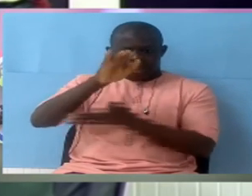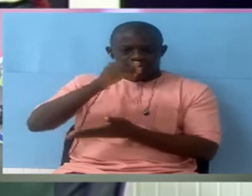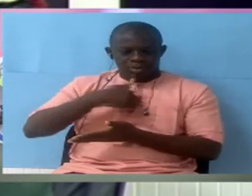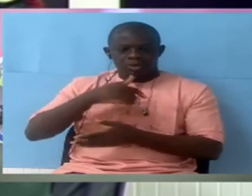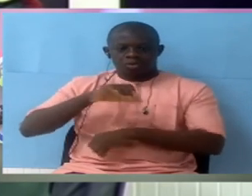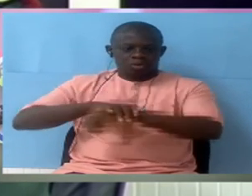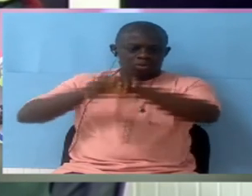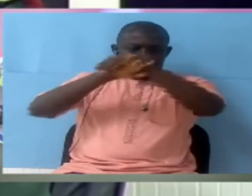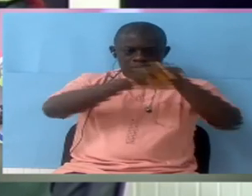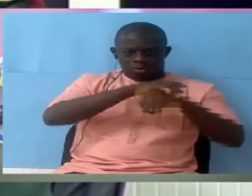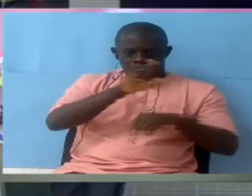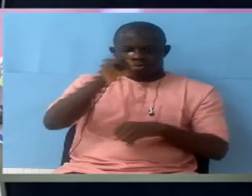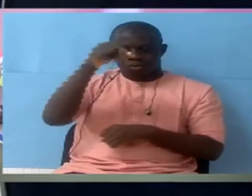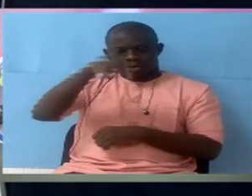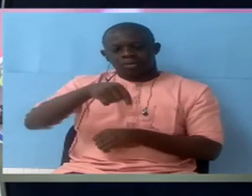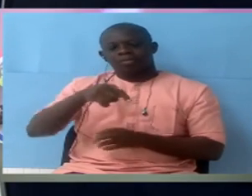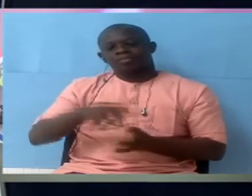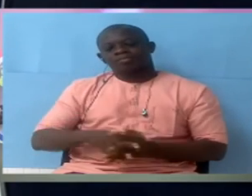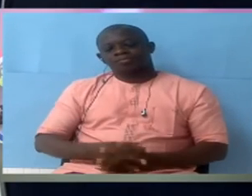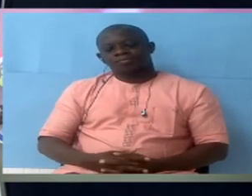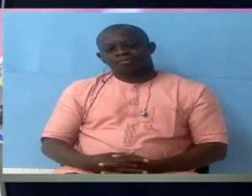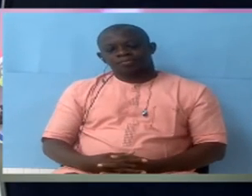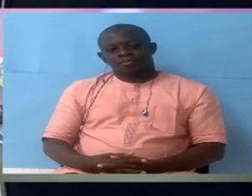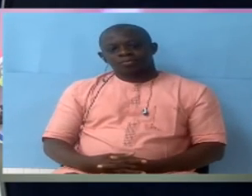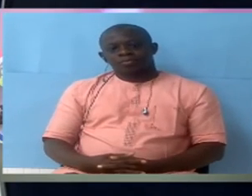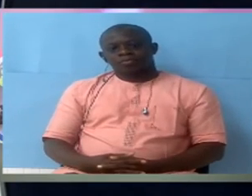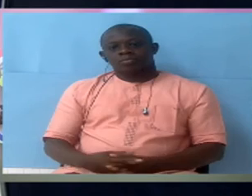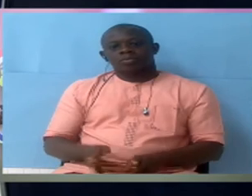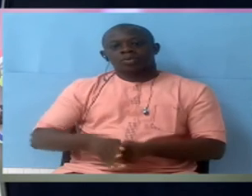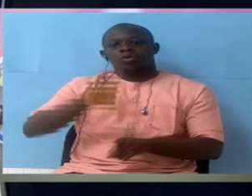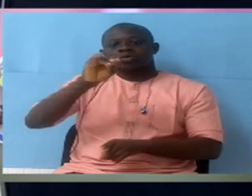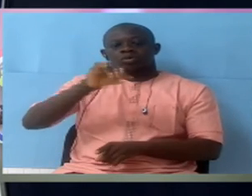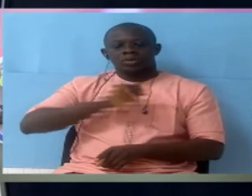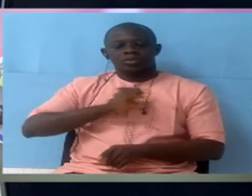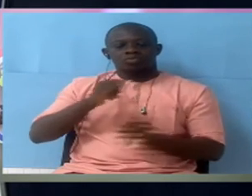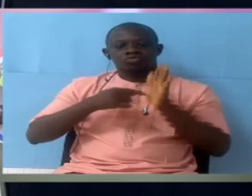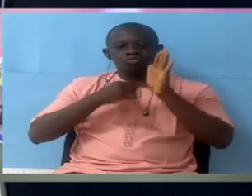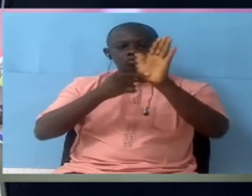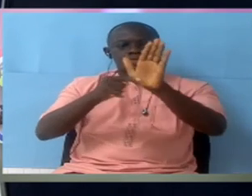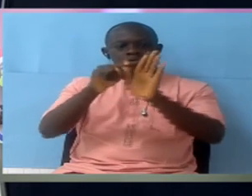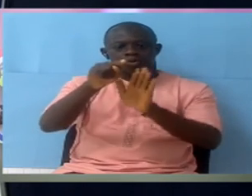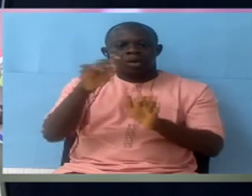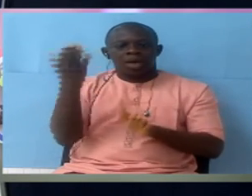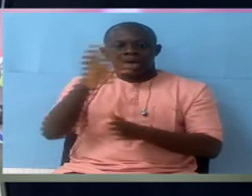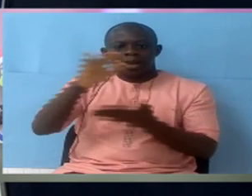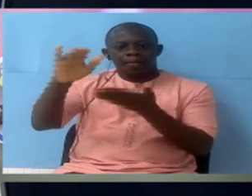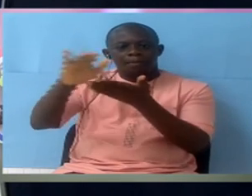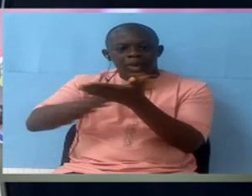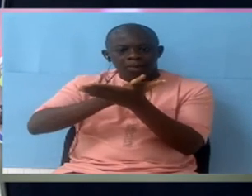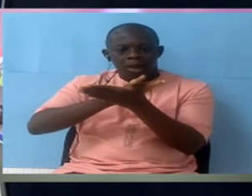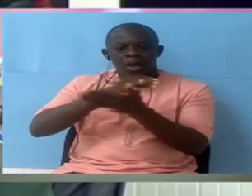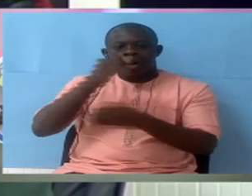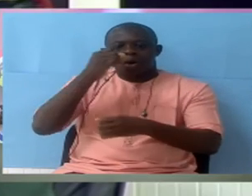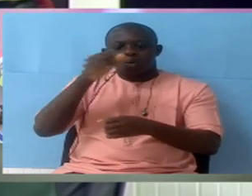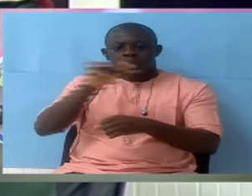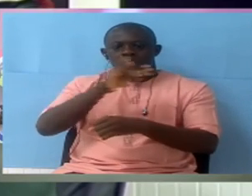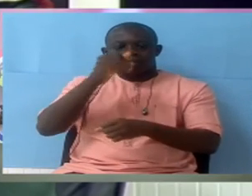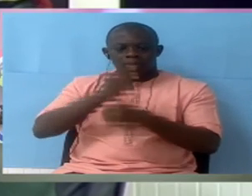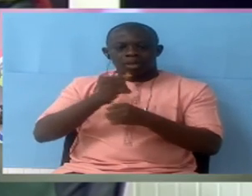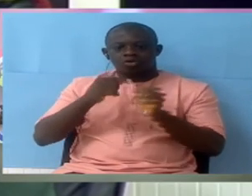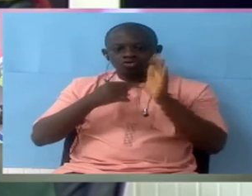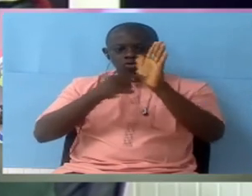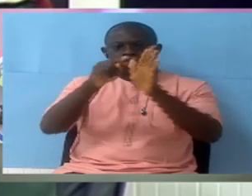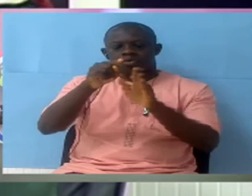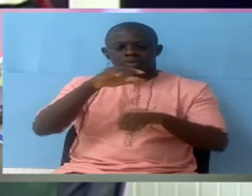jox ndigal pour ma indi la fi. Did he show you any warrant for your arrest? Ndax wonon na la